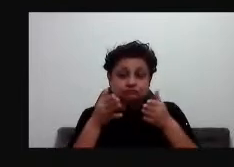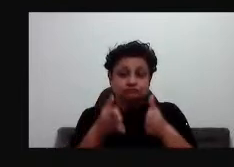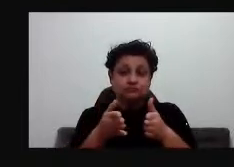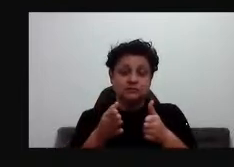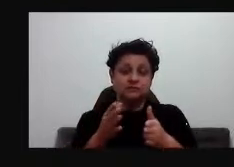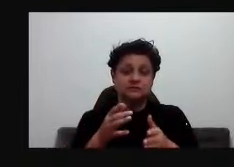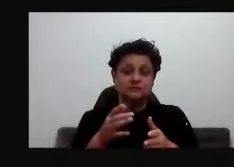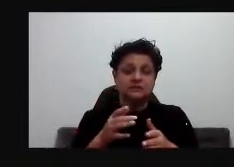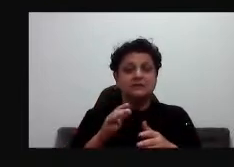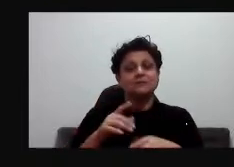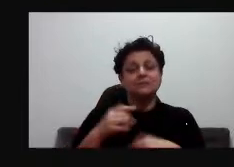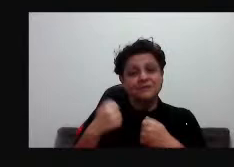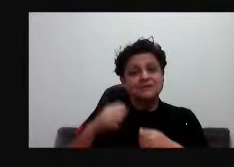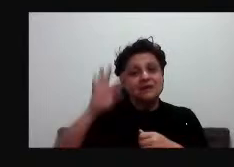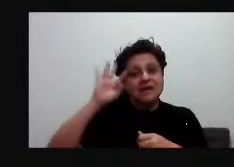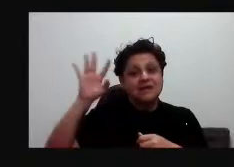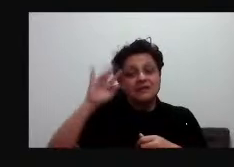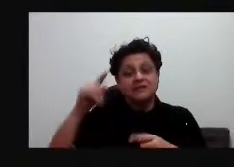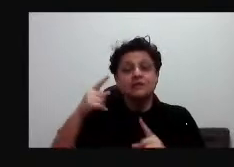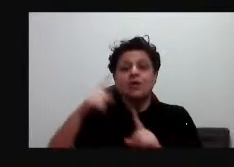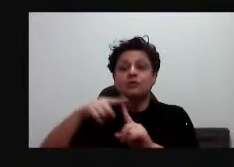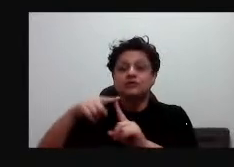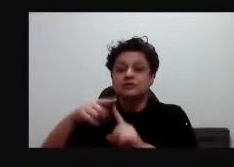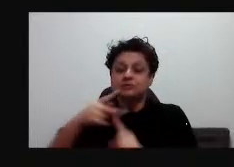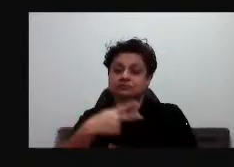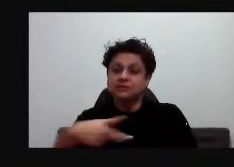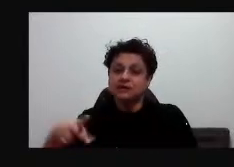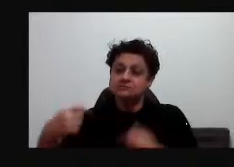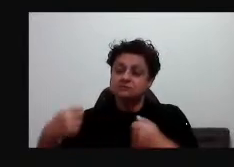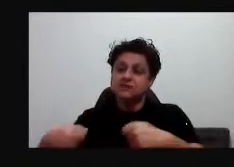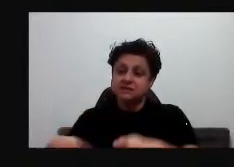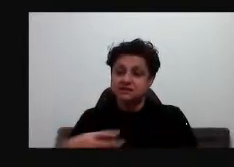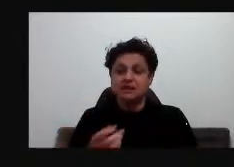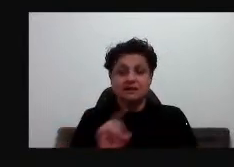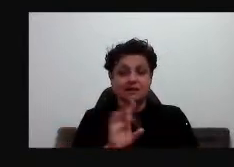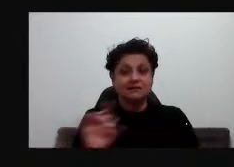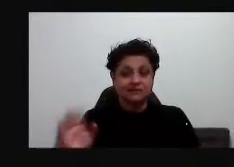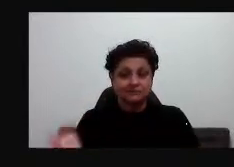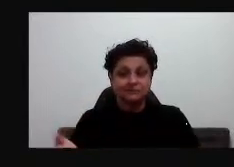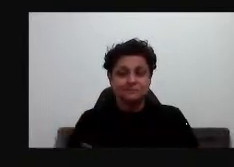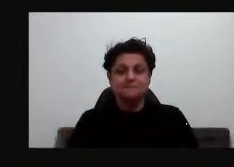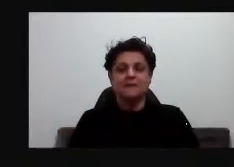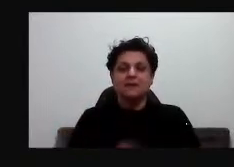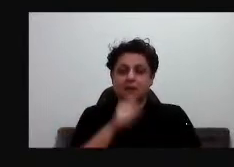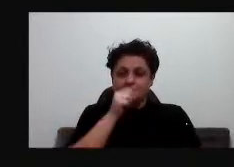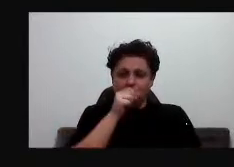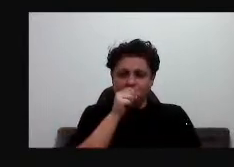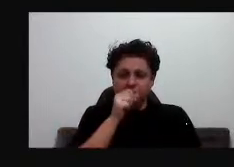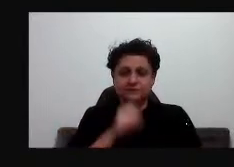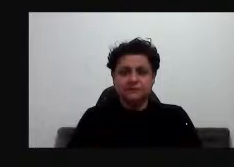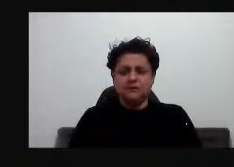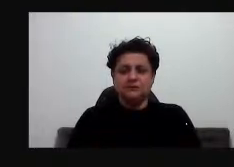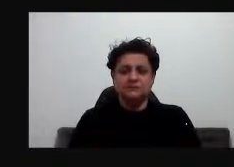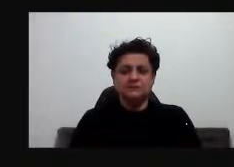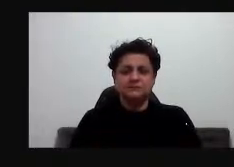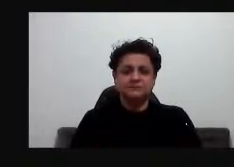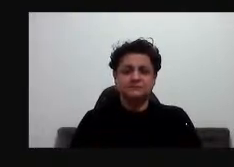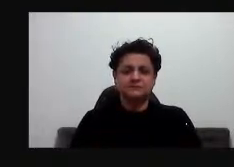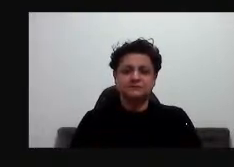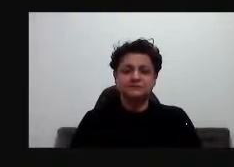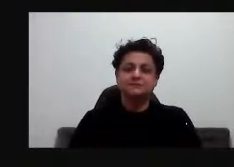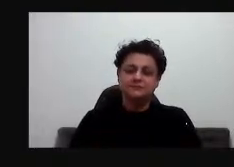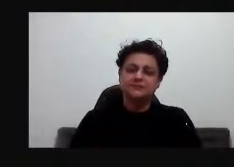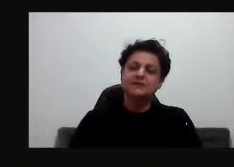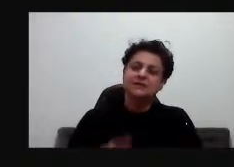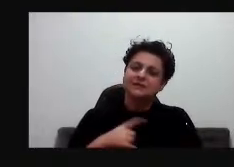need that are different, really. It's a bit generalized, but I